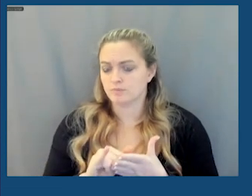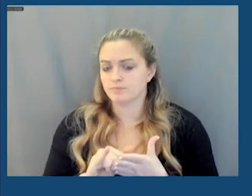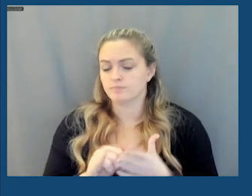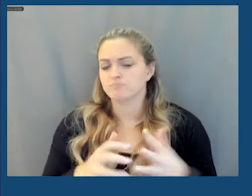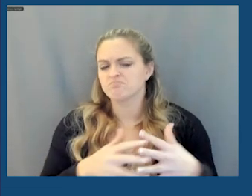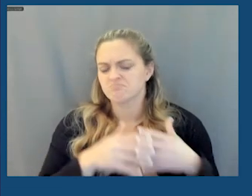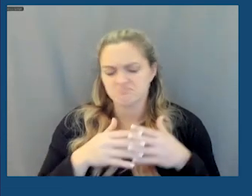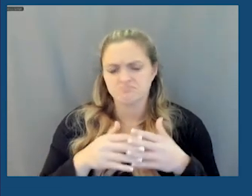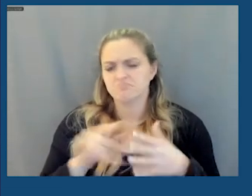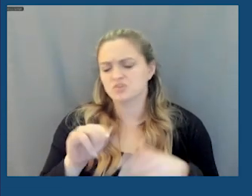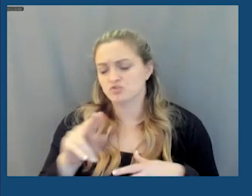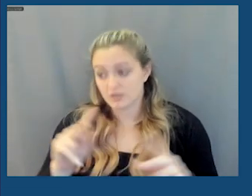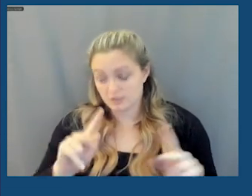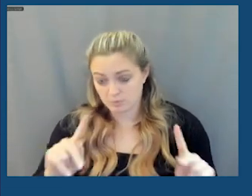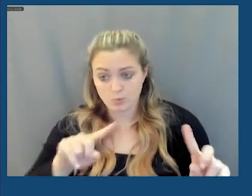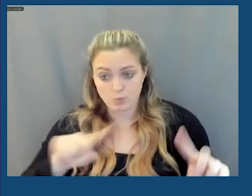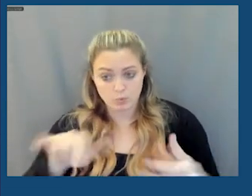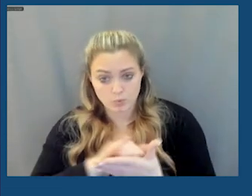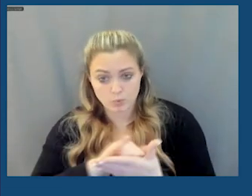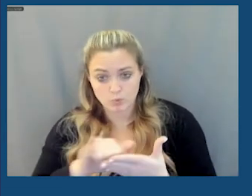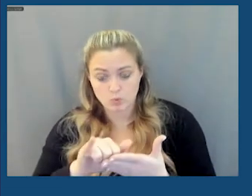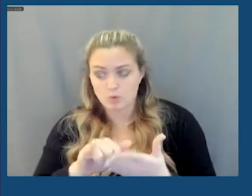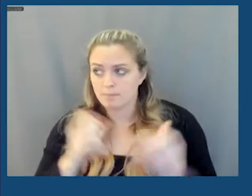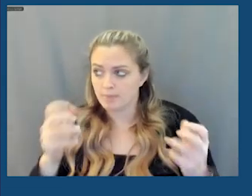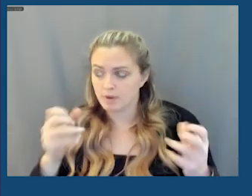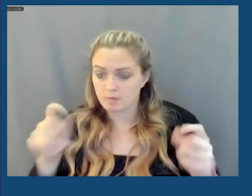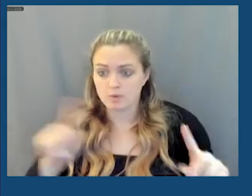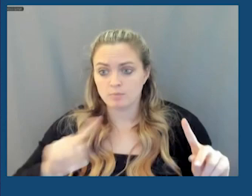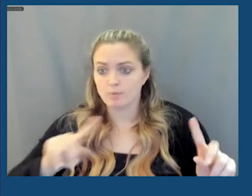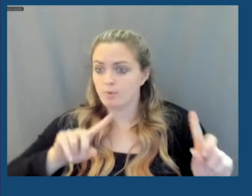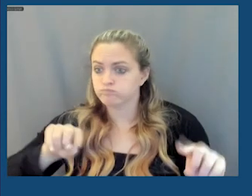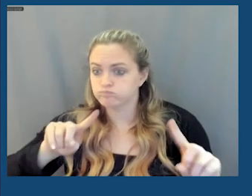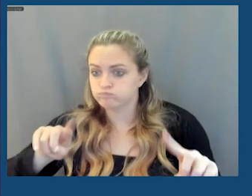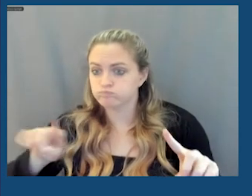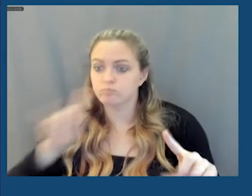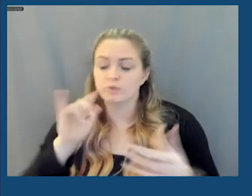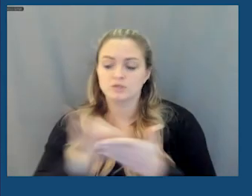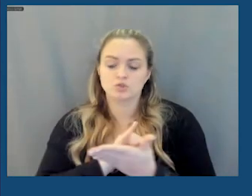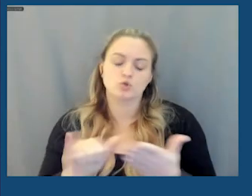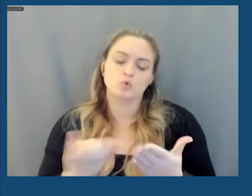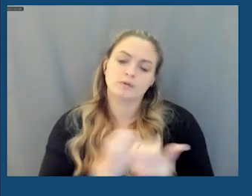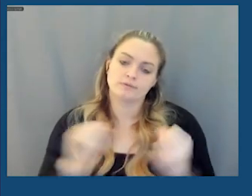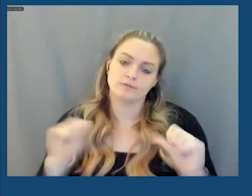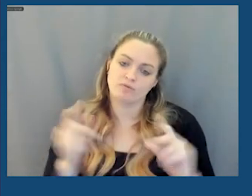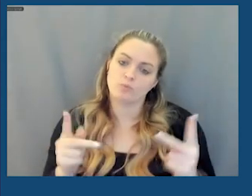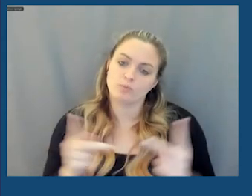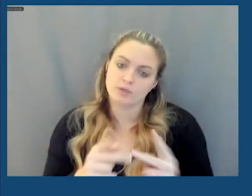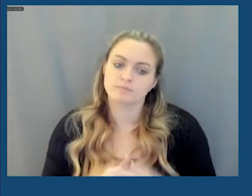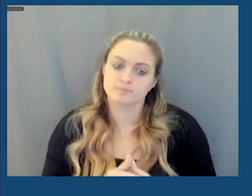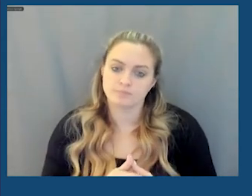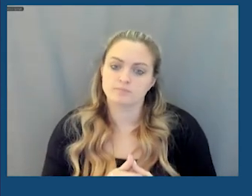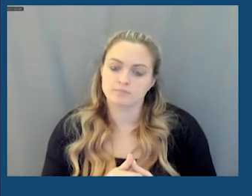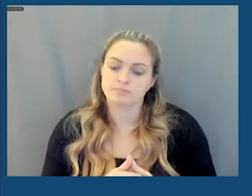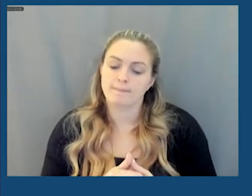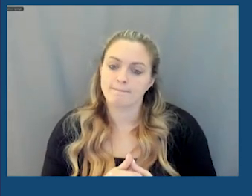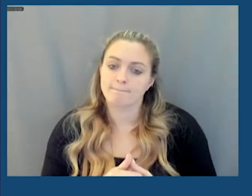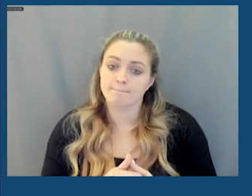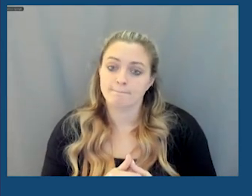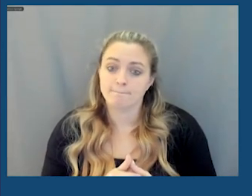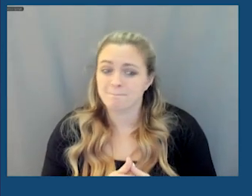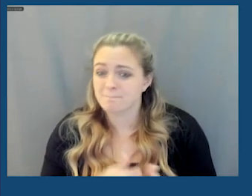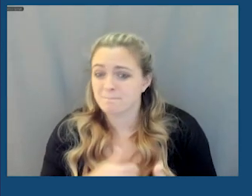Trans people are coming to New York in record numbers because New York is a safe haven. And they're going wherever they can